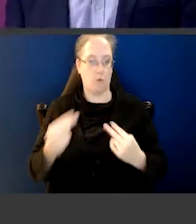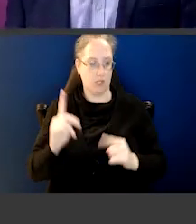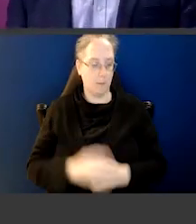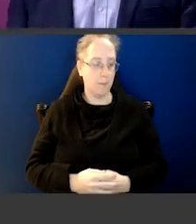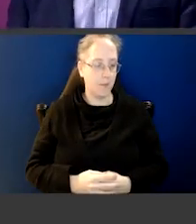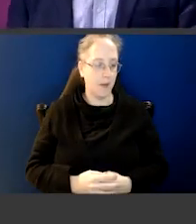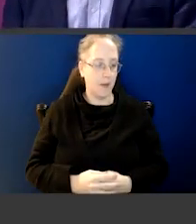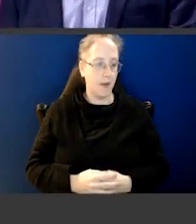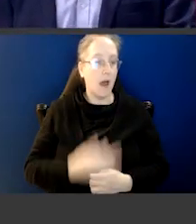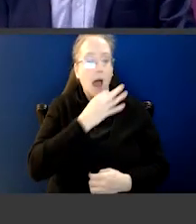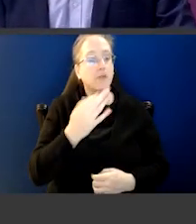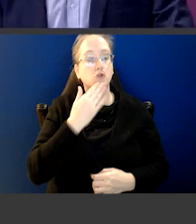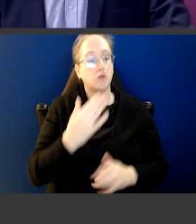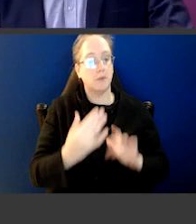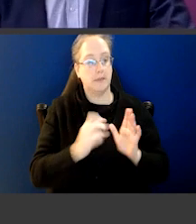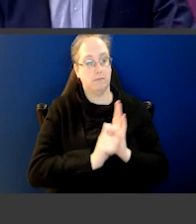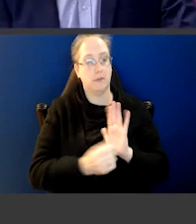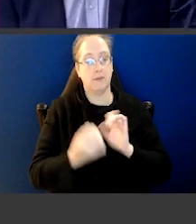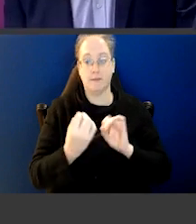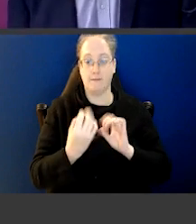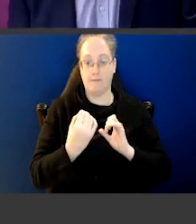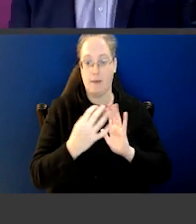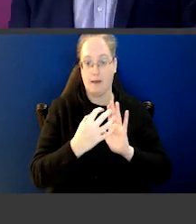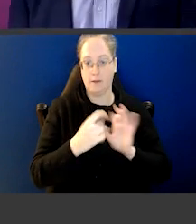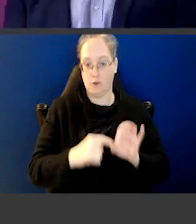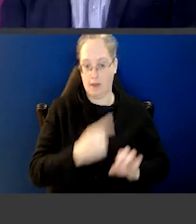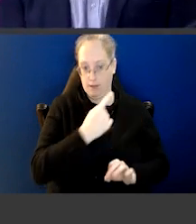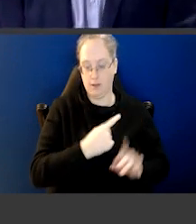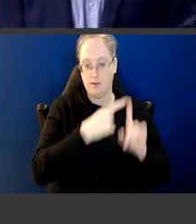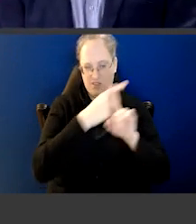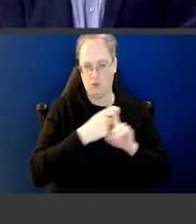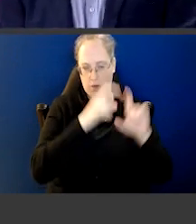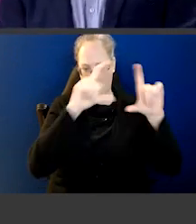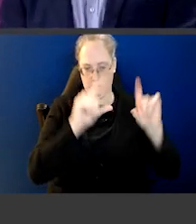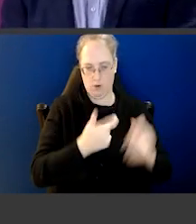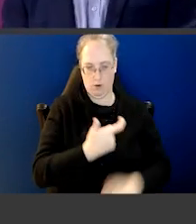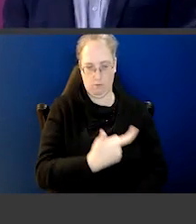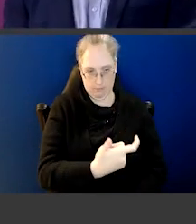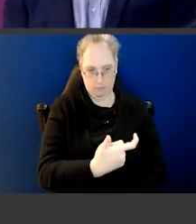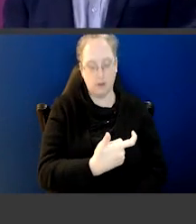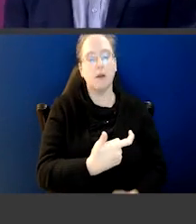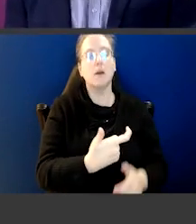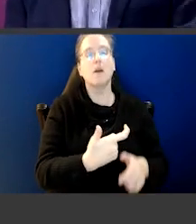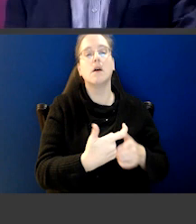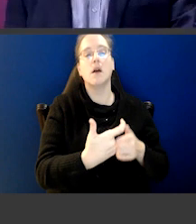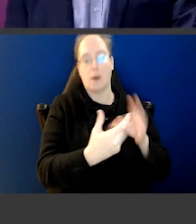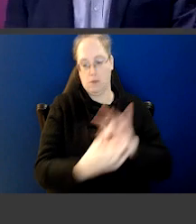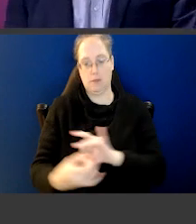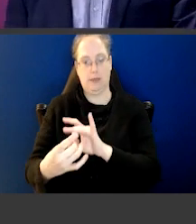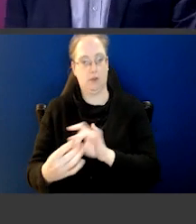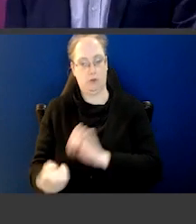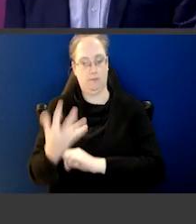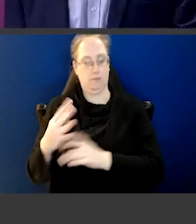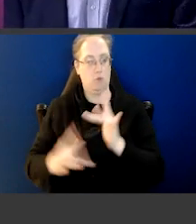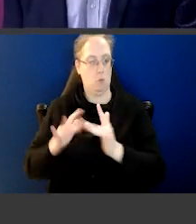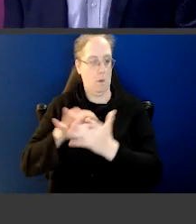complete our feedback survey. There's a QR code which you can see on the screen. If you scan that, it'll take you to a feedback form, and